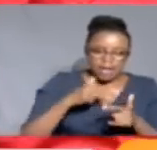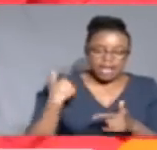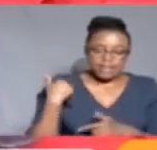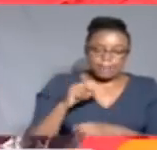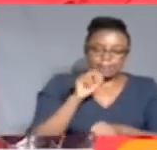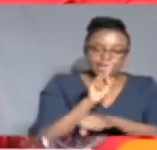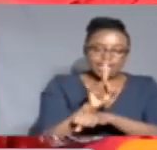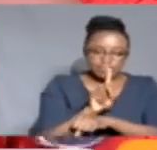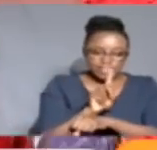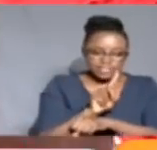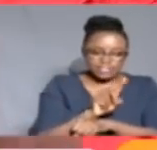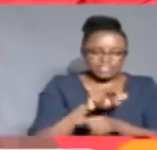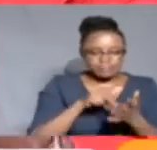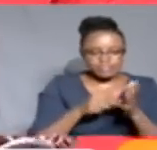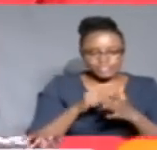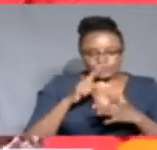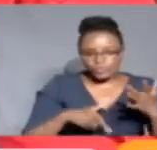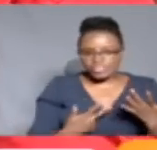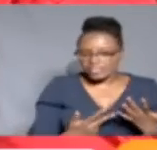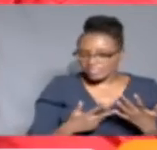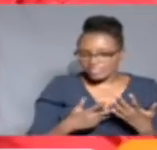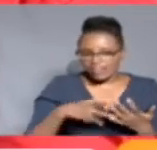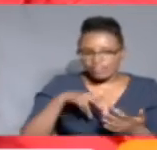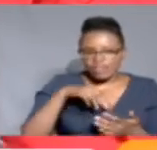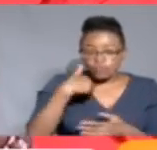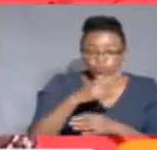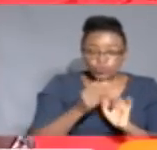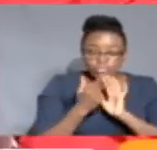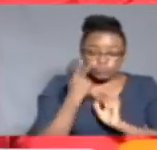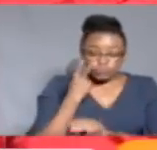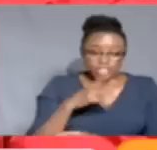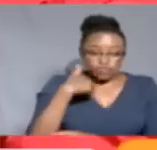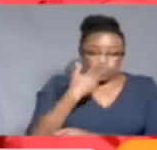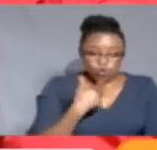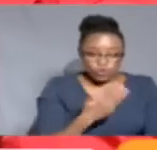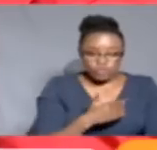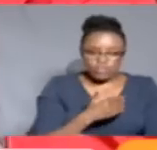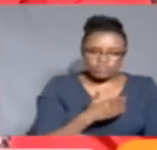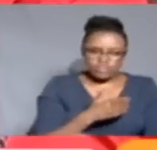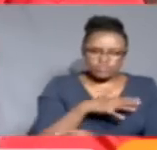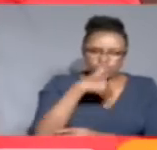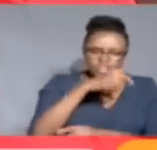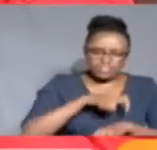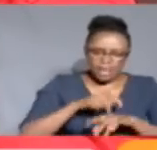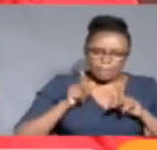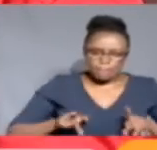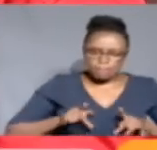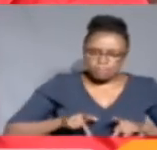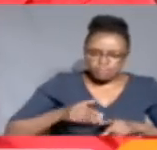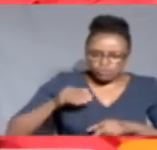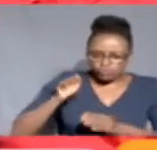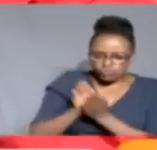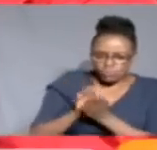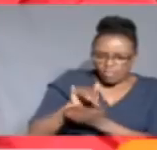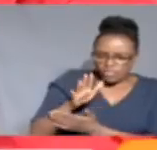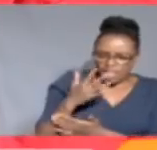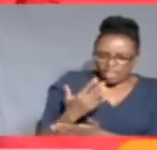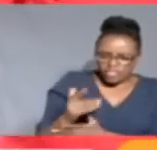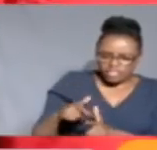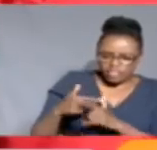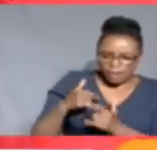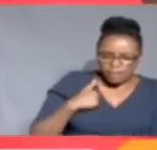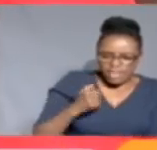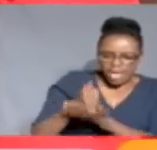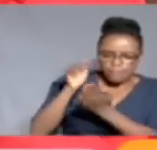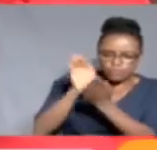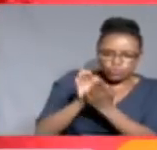number 11. So now, and he will say that I used to keep good, when people put their things wrongly, I used to help